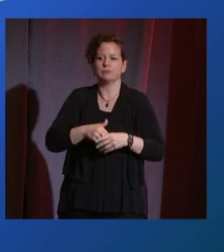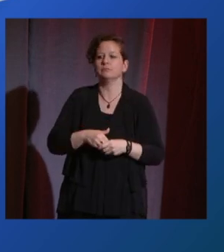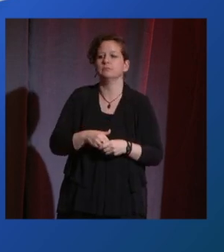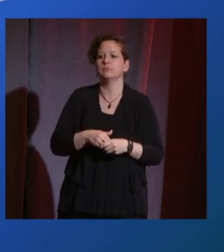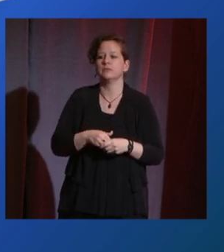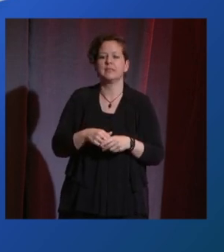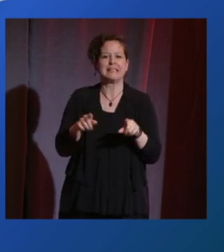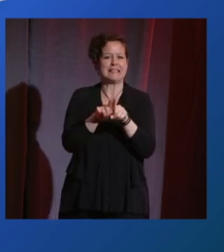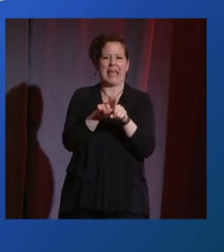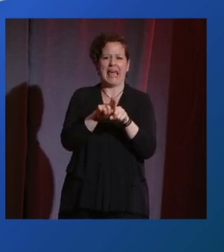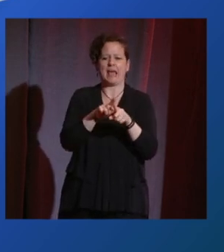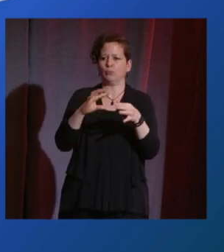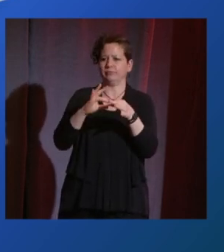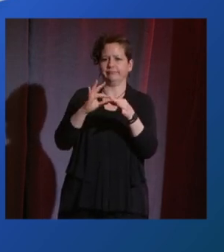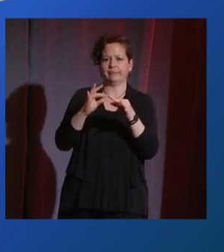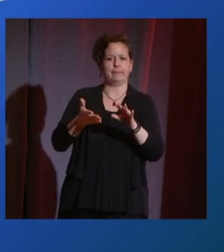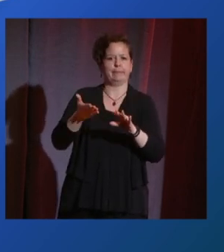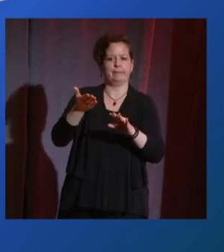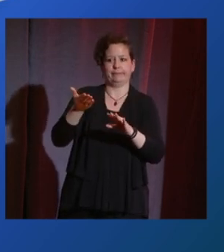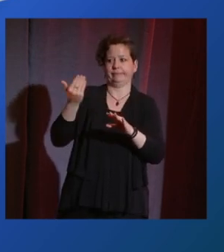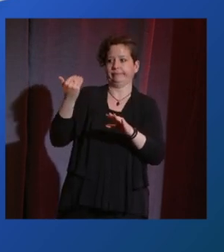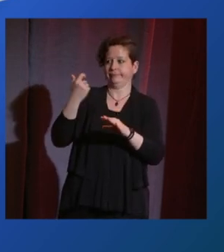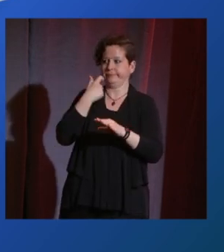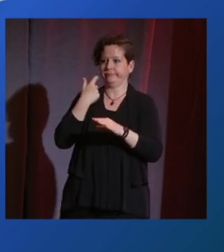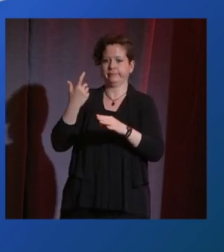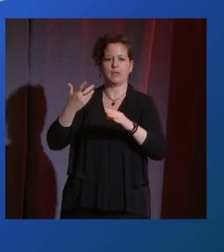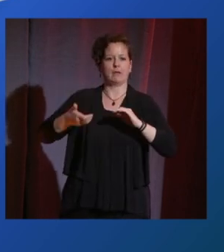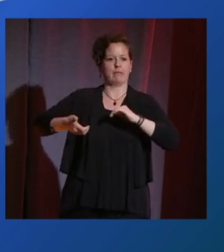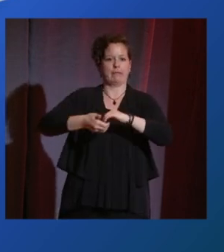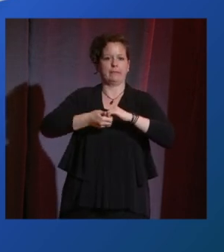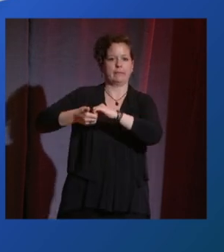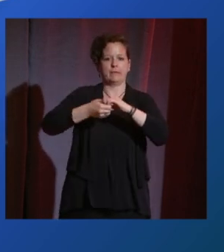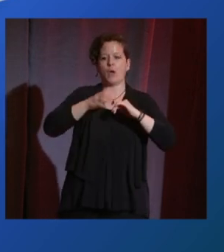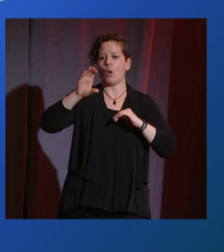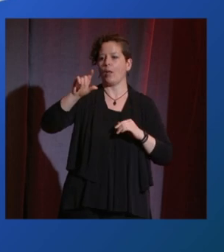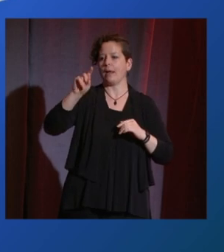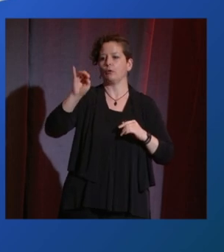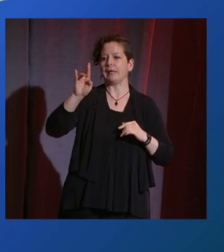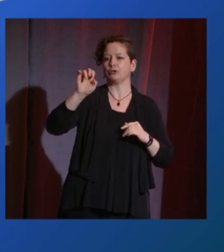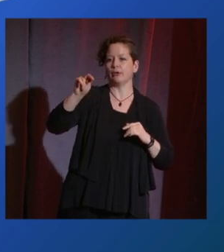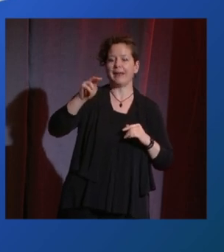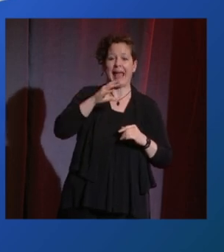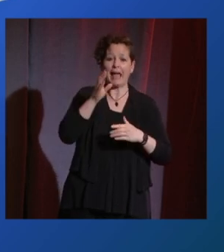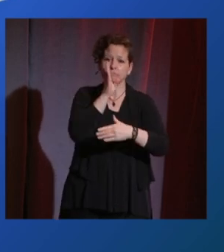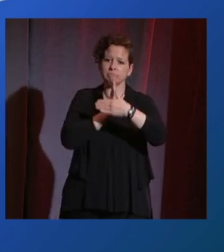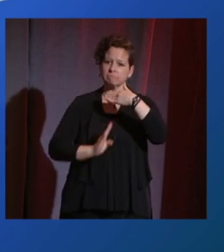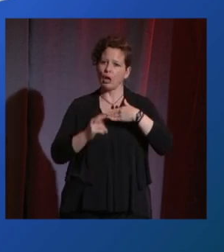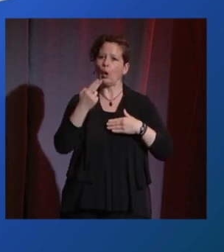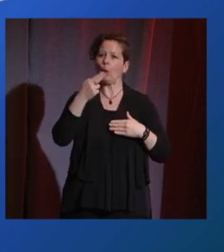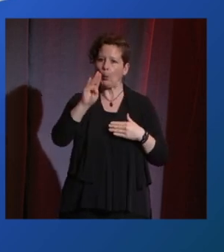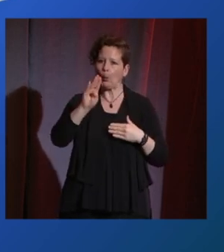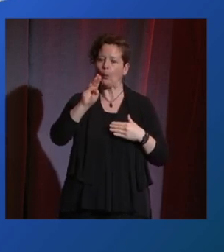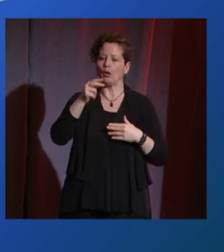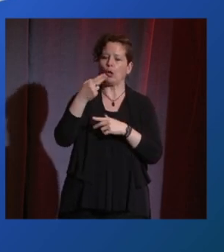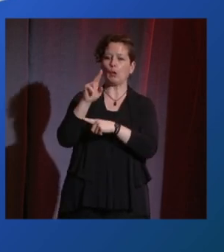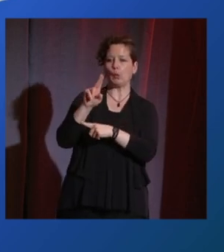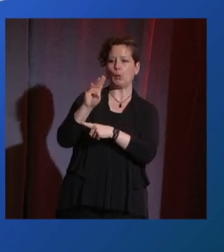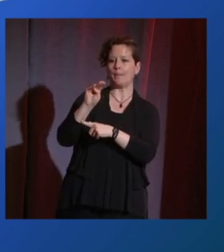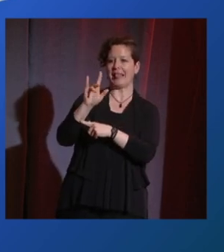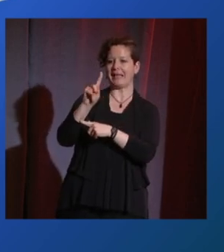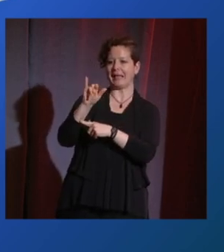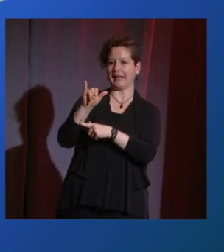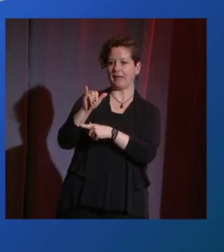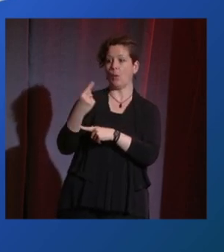what was said in the beginning collaboration and also humility in terms of the fact that someone else knows something more than the